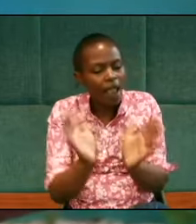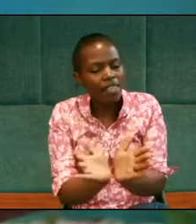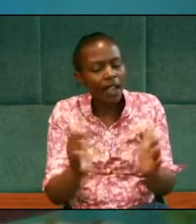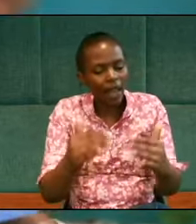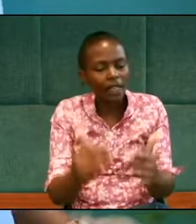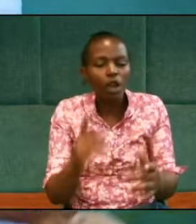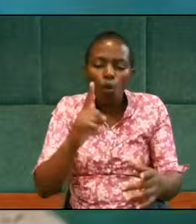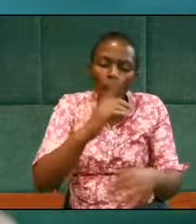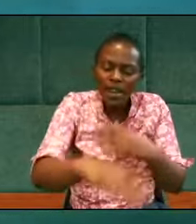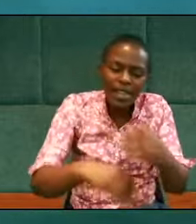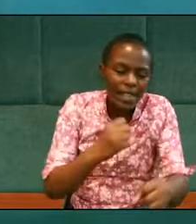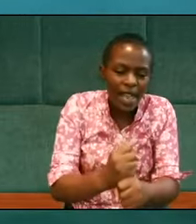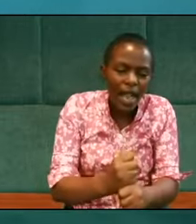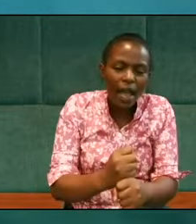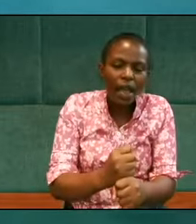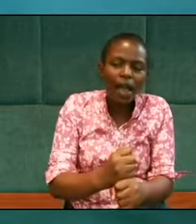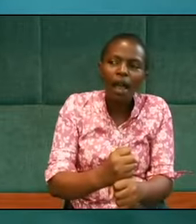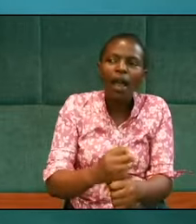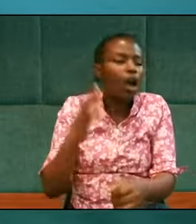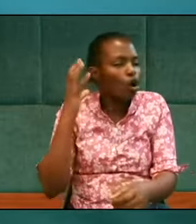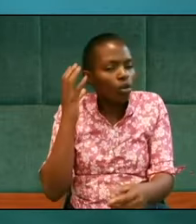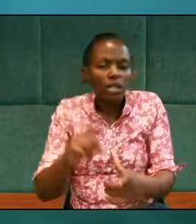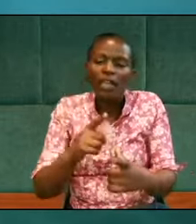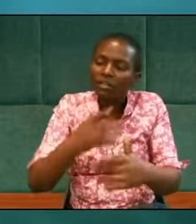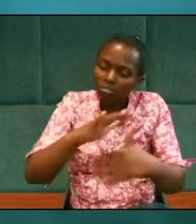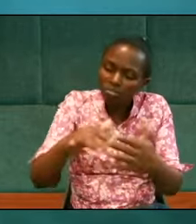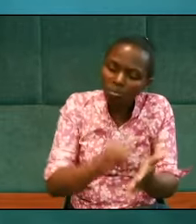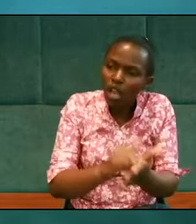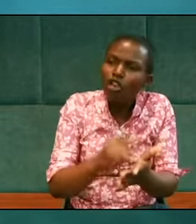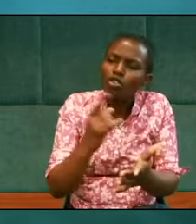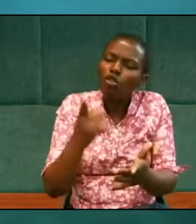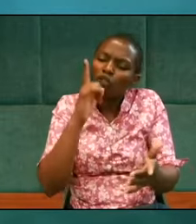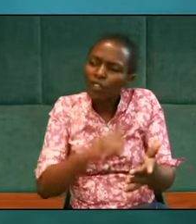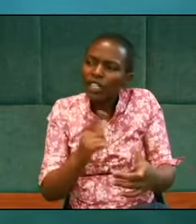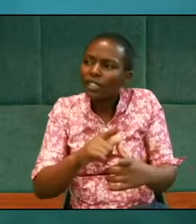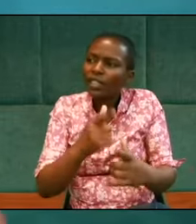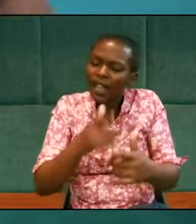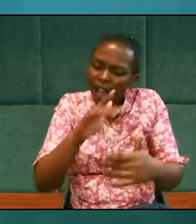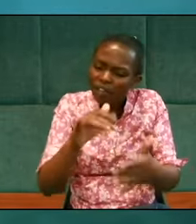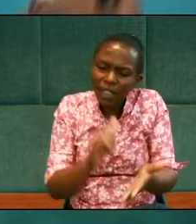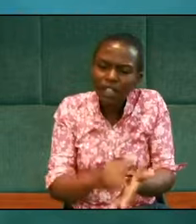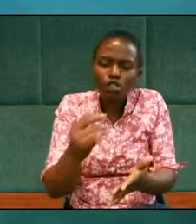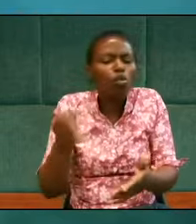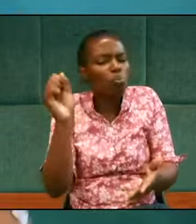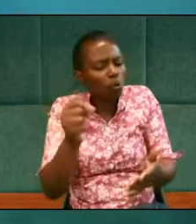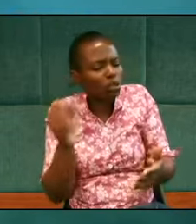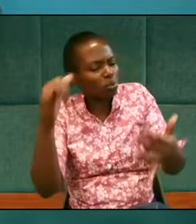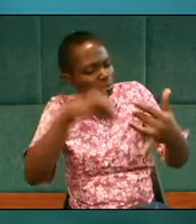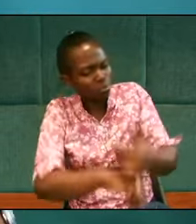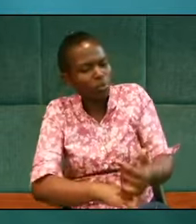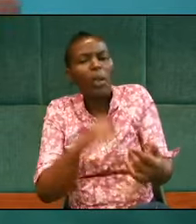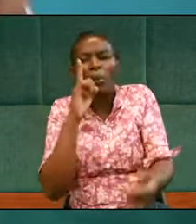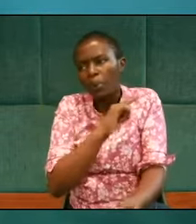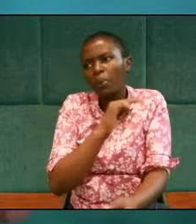year course, you go for an MBA program. You go for a PhD program. You go for first degree. And you went to learn an English weather. And you get